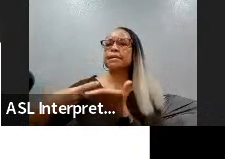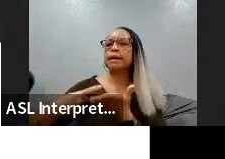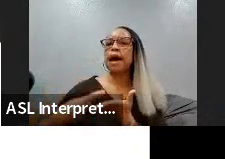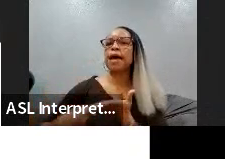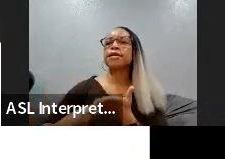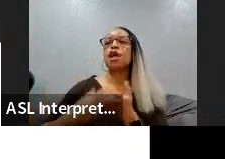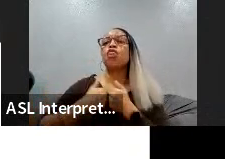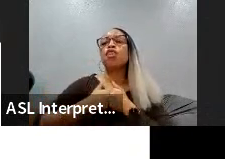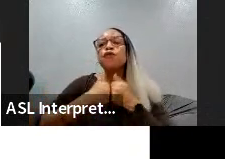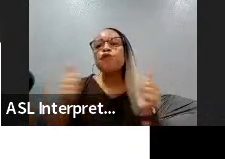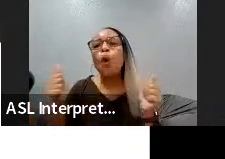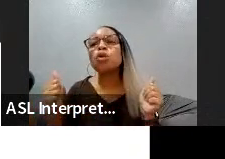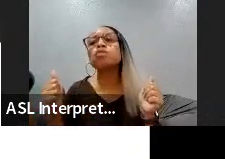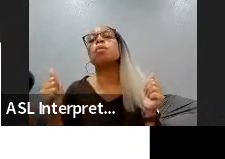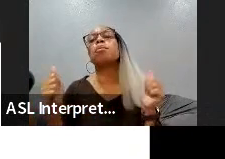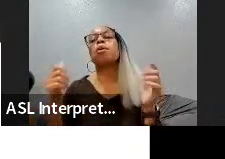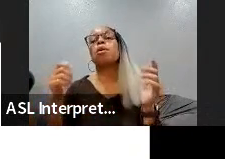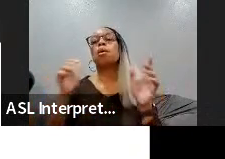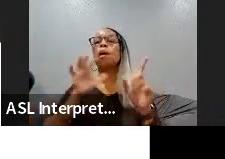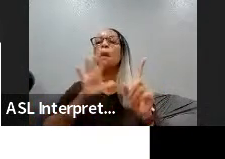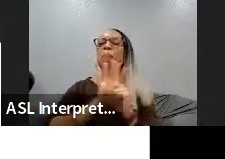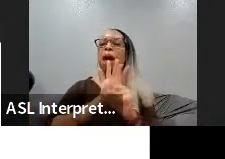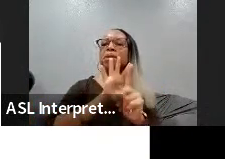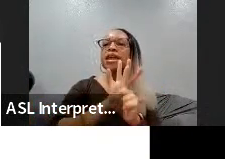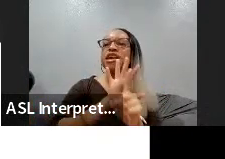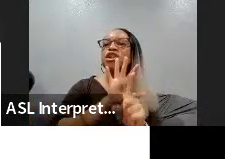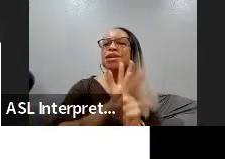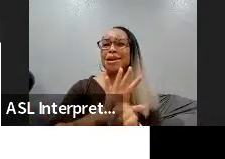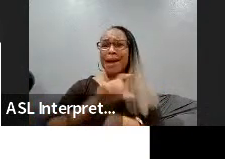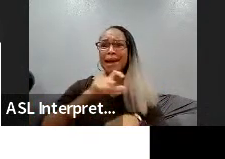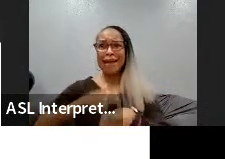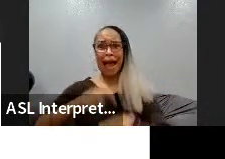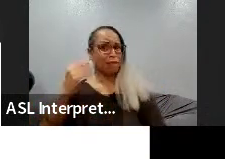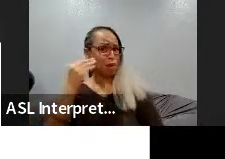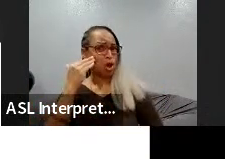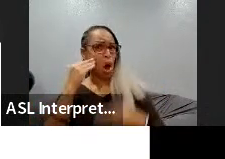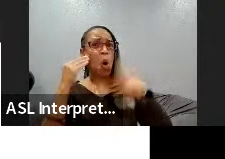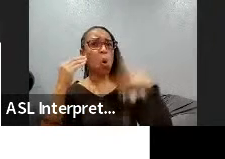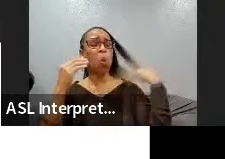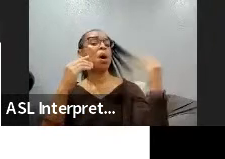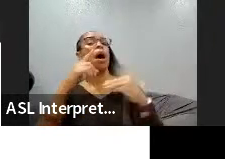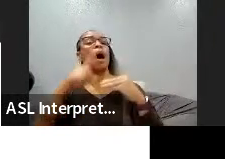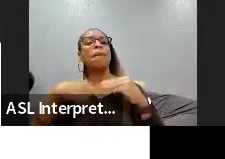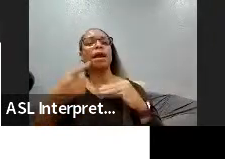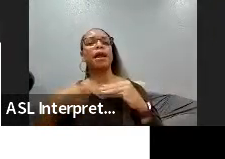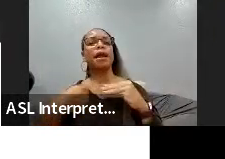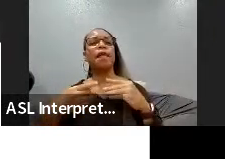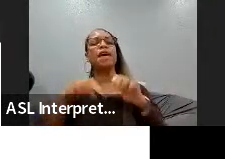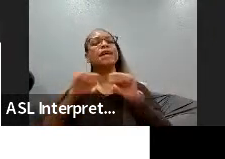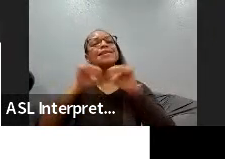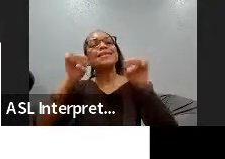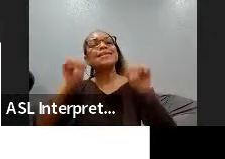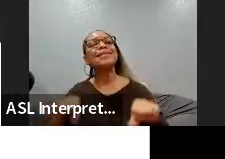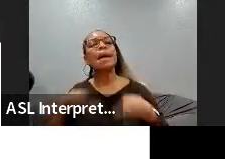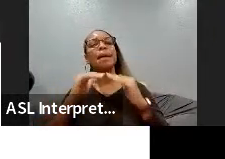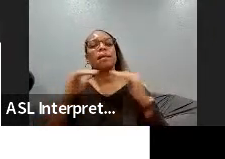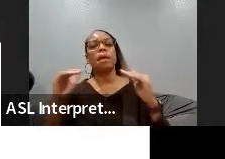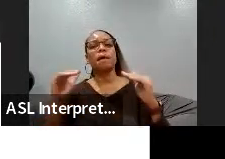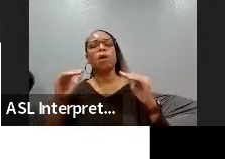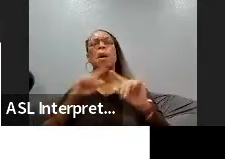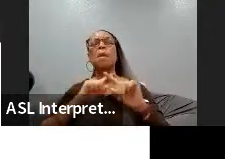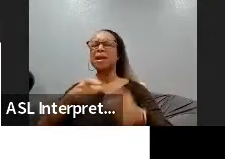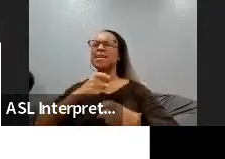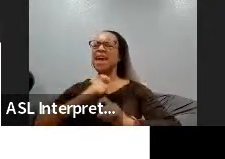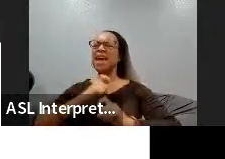vulnerable populations. I think at times we know about these populations at the systemic level, but I think it gave us an opportunity